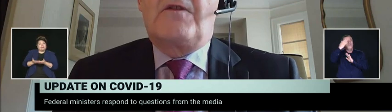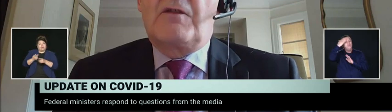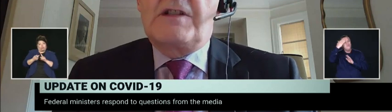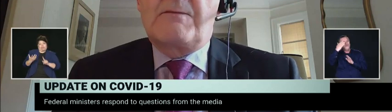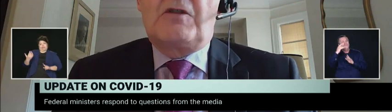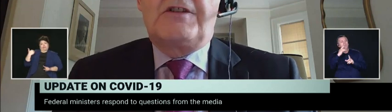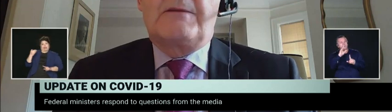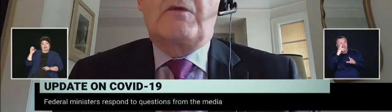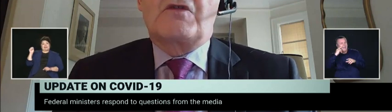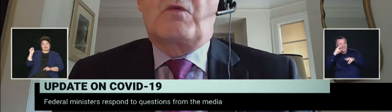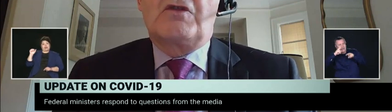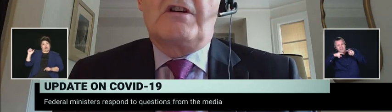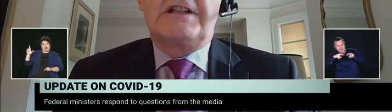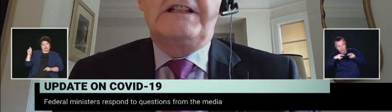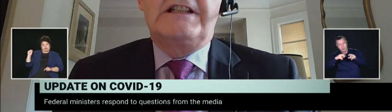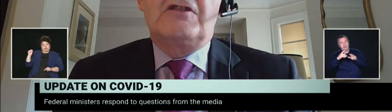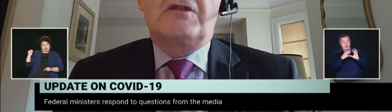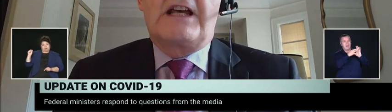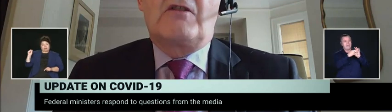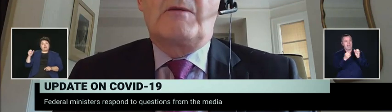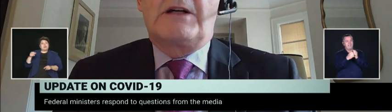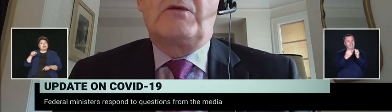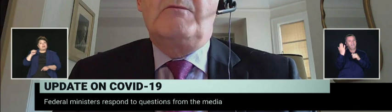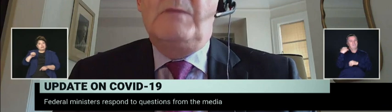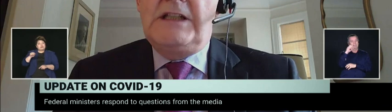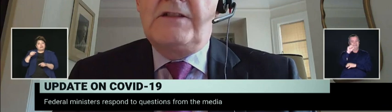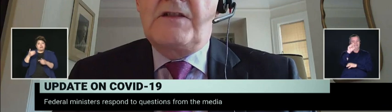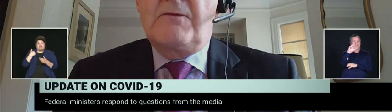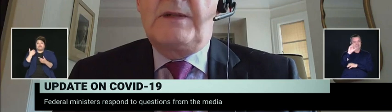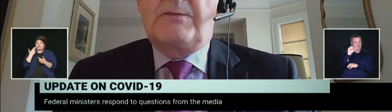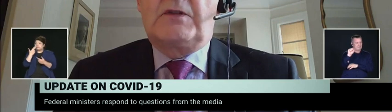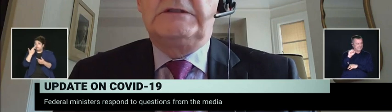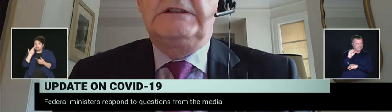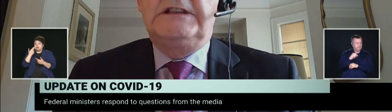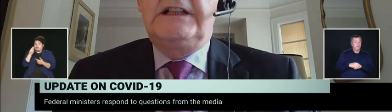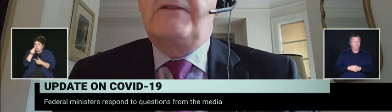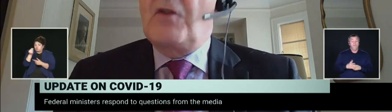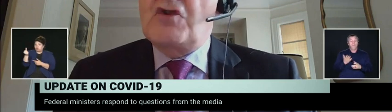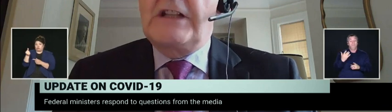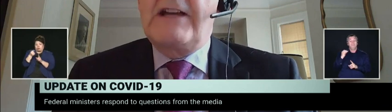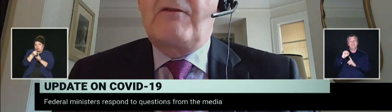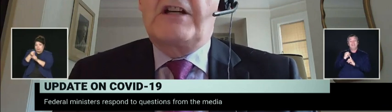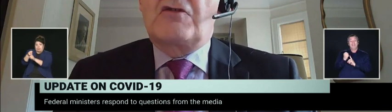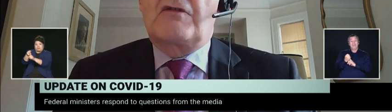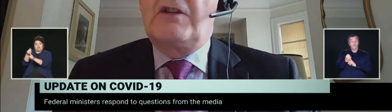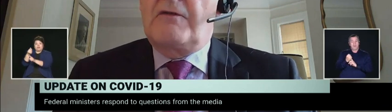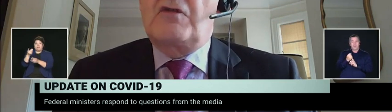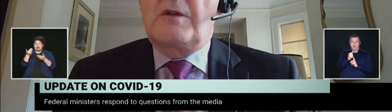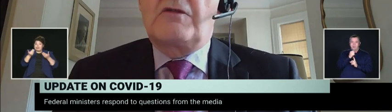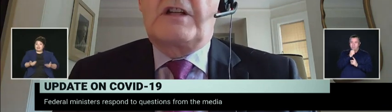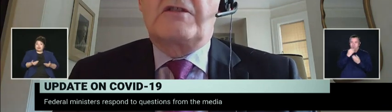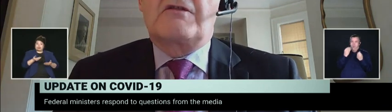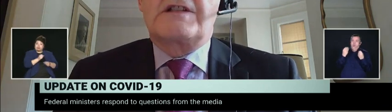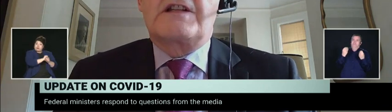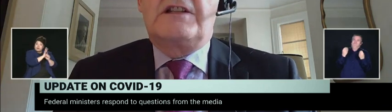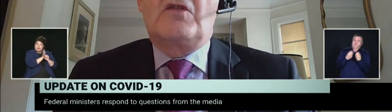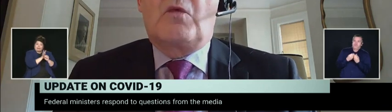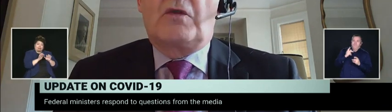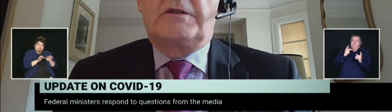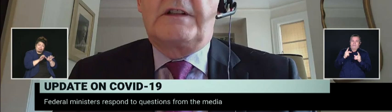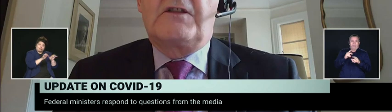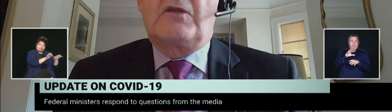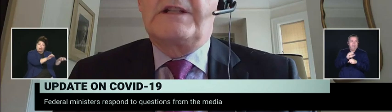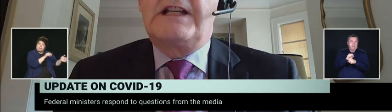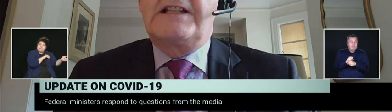involved very small numbers. We're talking here now about millions of people in virtually every country, over 200 countries in